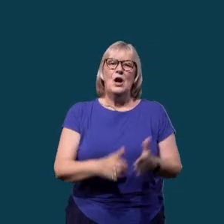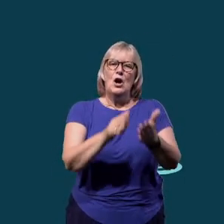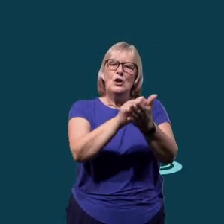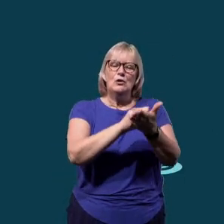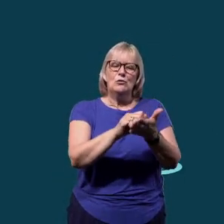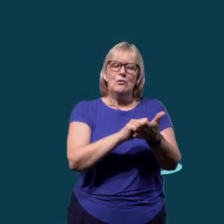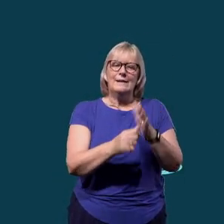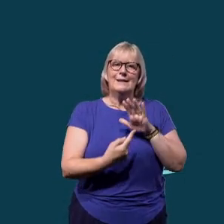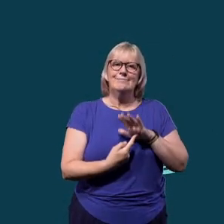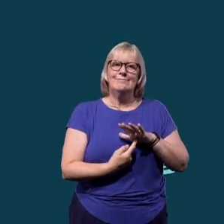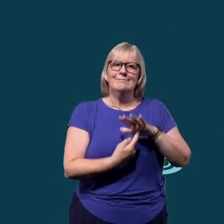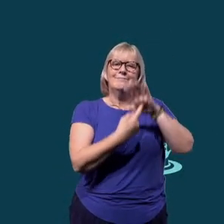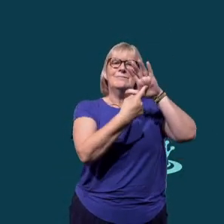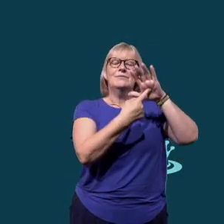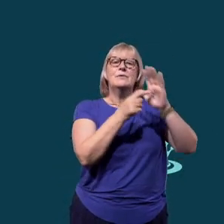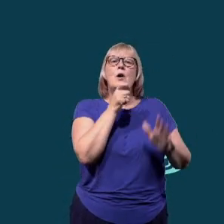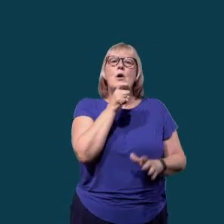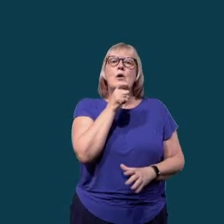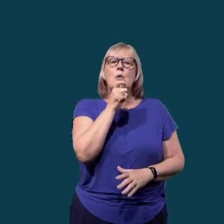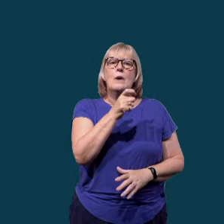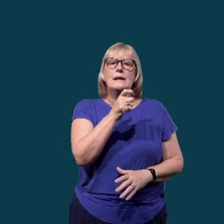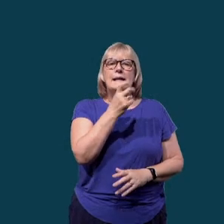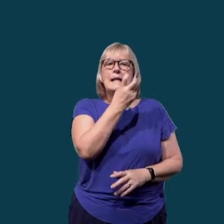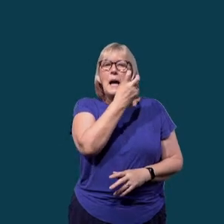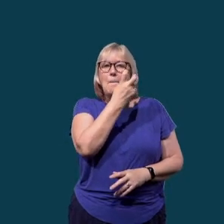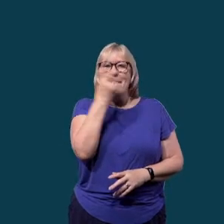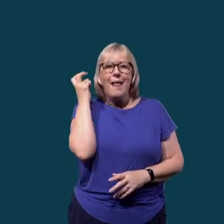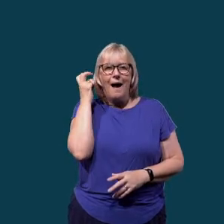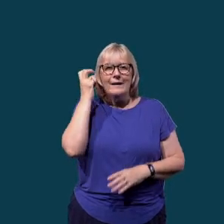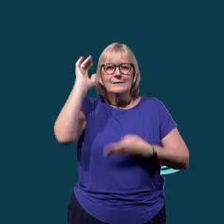The key word in Mark's gospel is blindness.